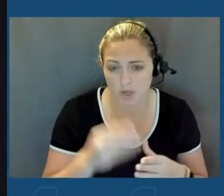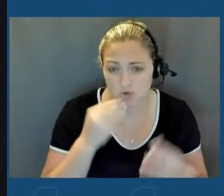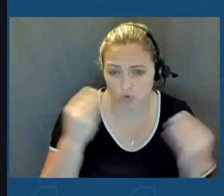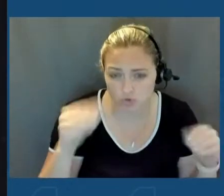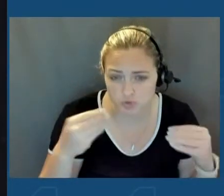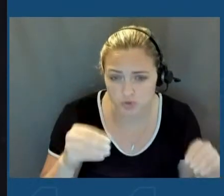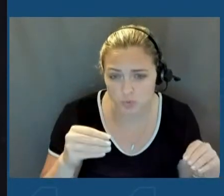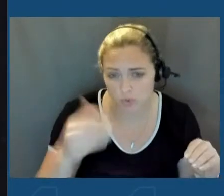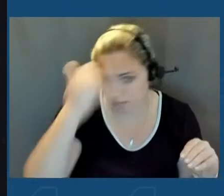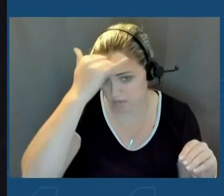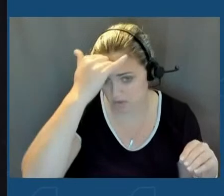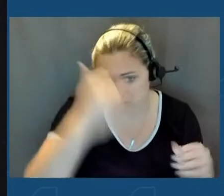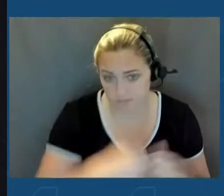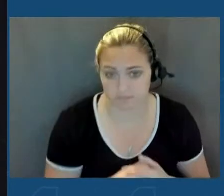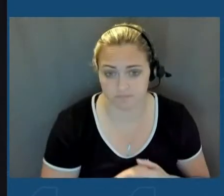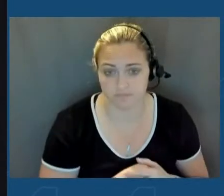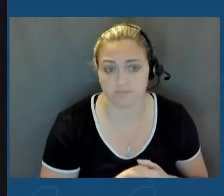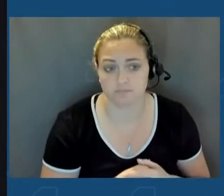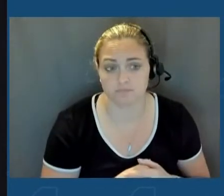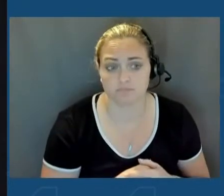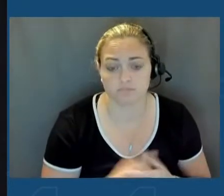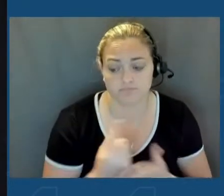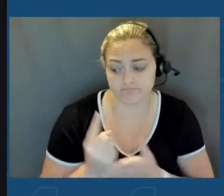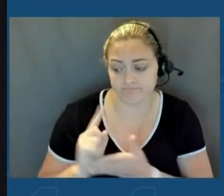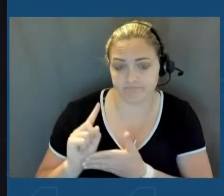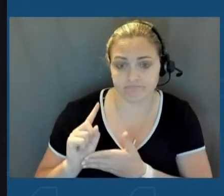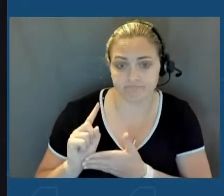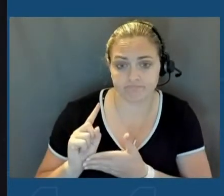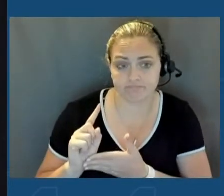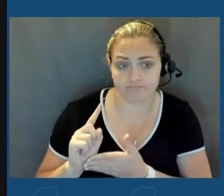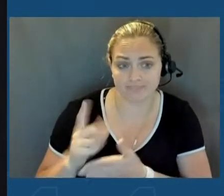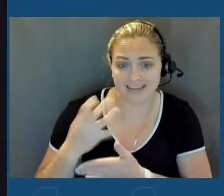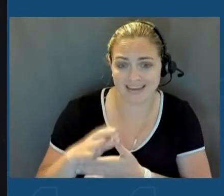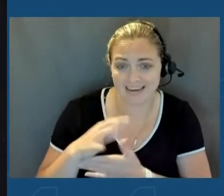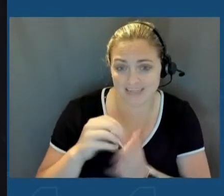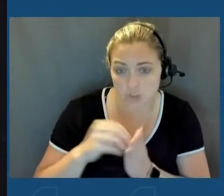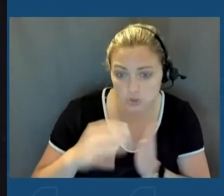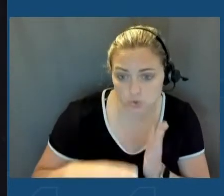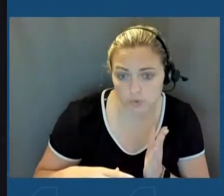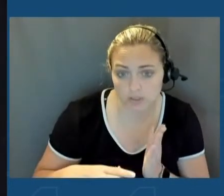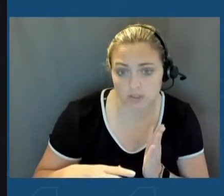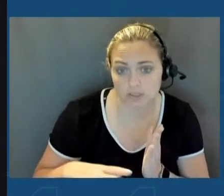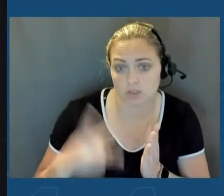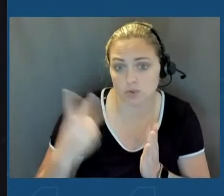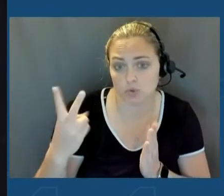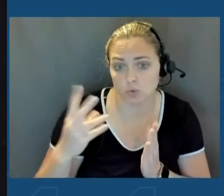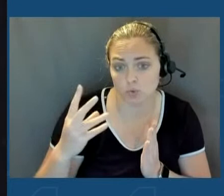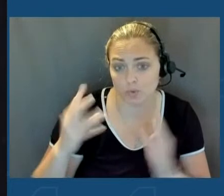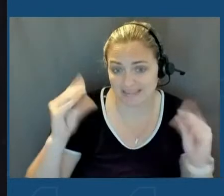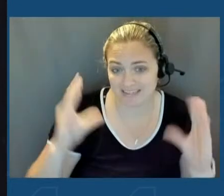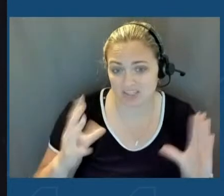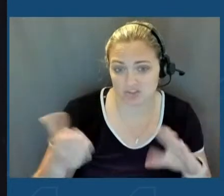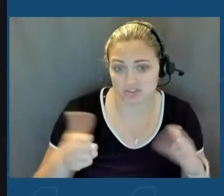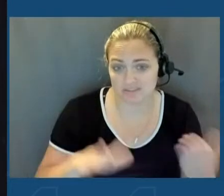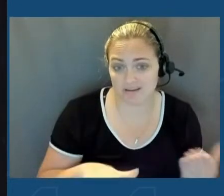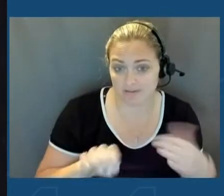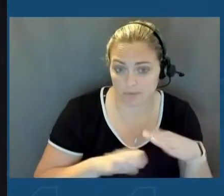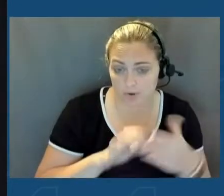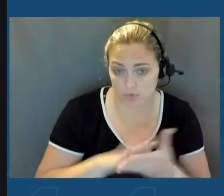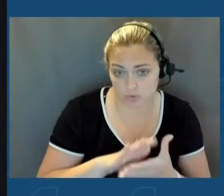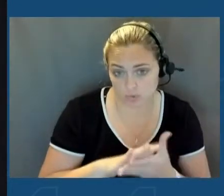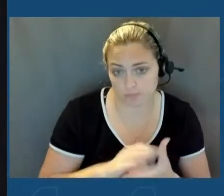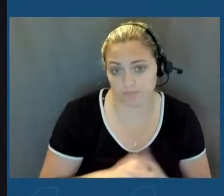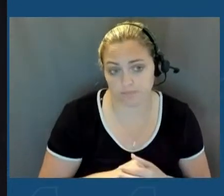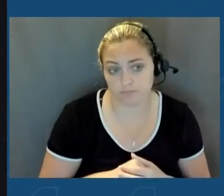York. Last week, 19 students and 2 teachers died in an elementary school